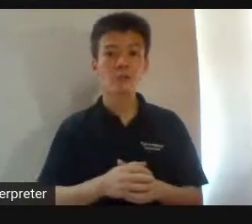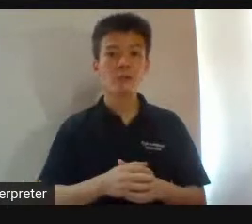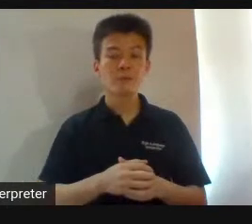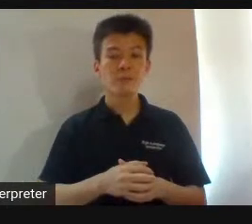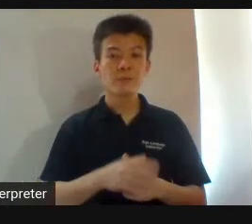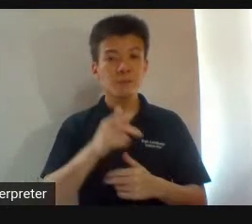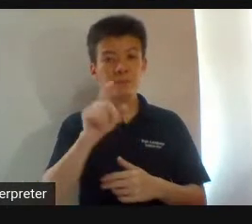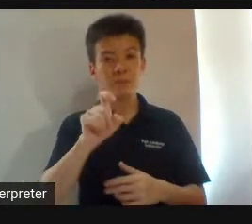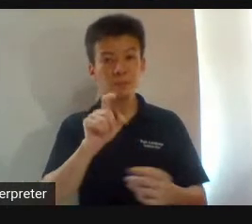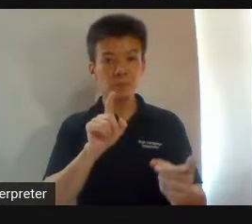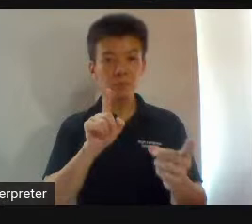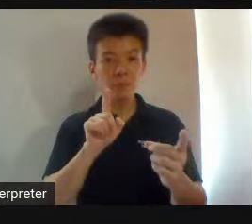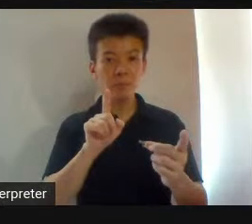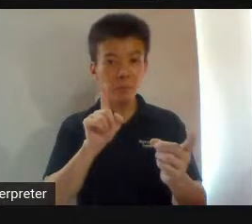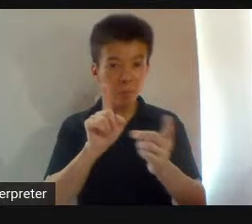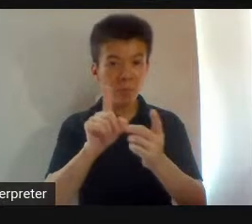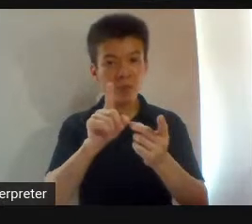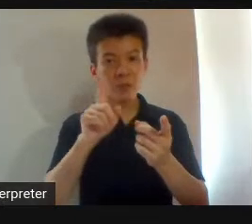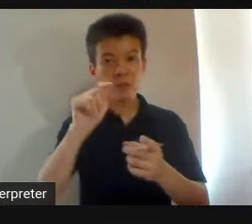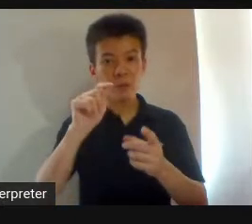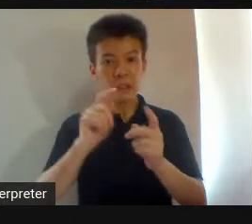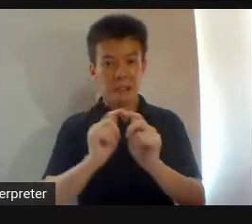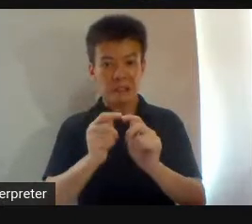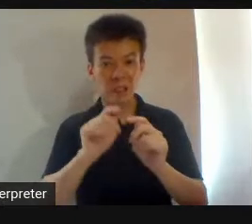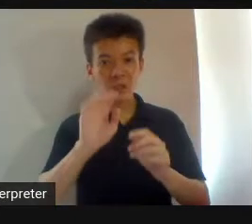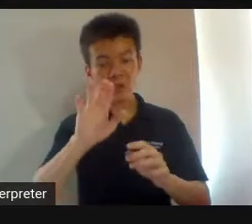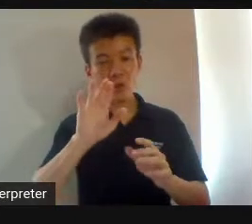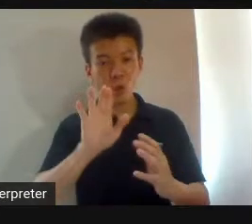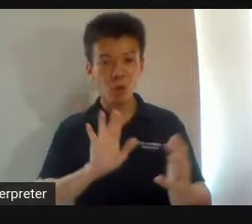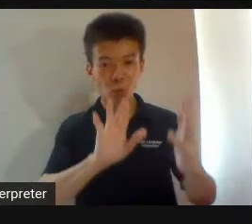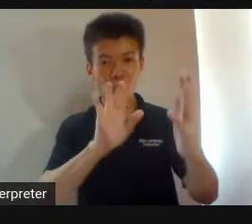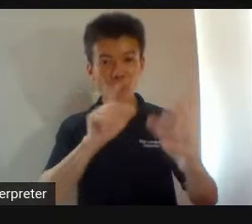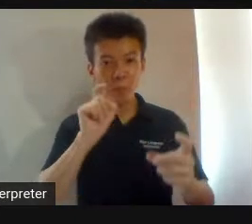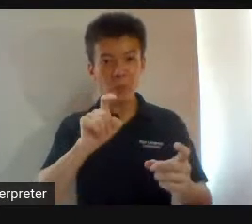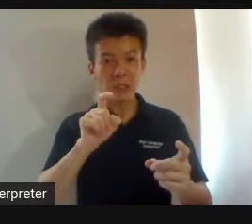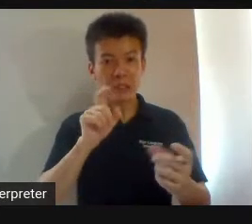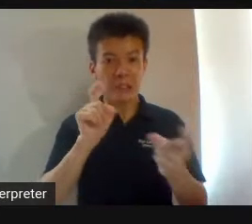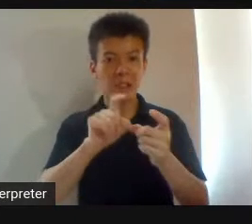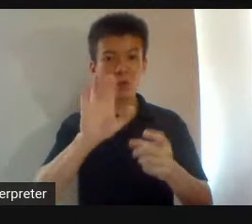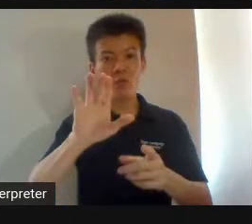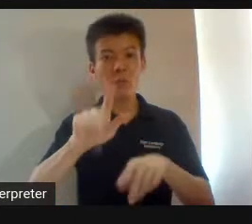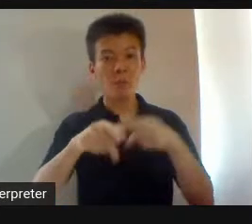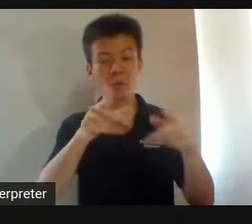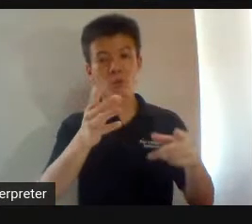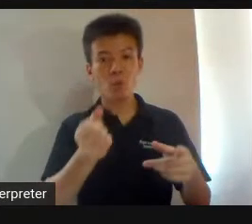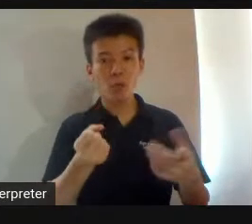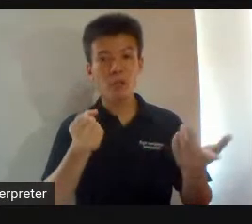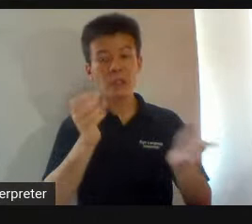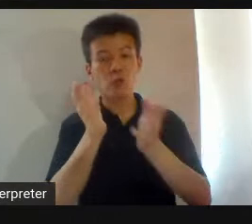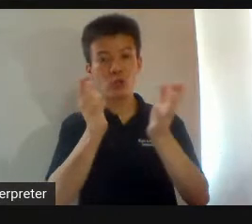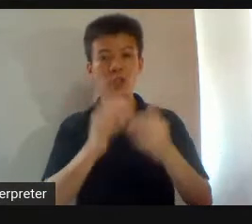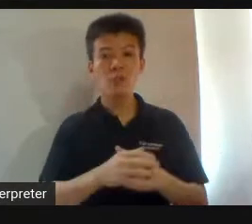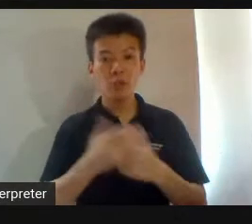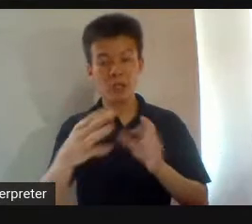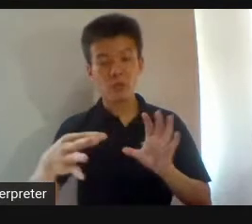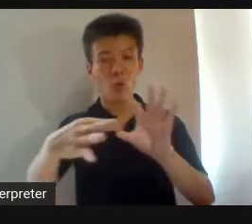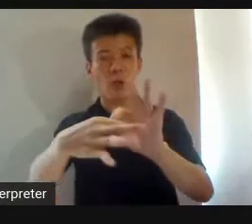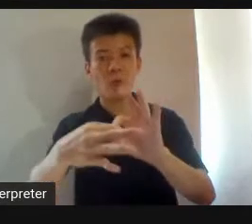can tailor your approaches to meet the needs of the people that you want to serve and connect